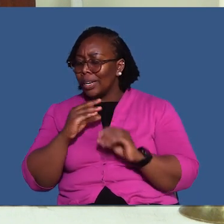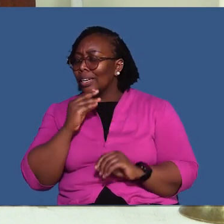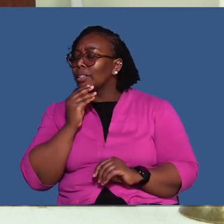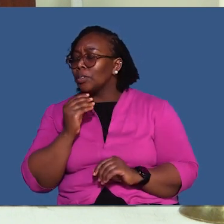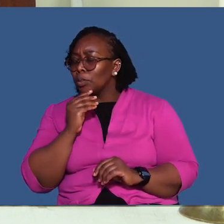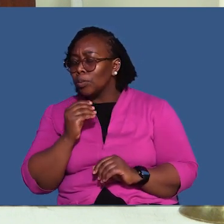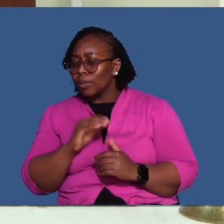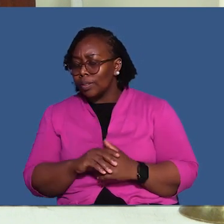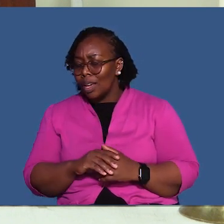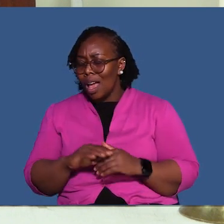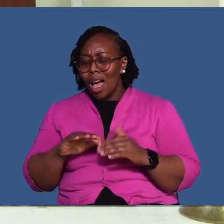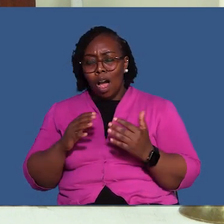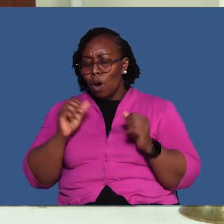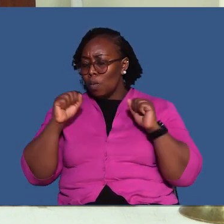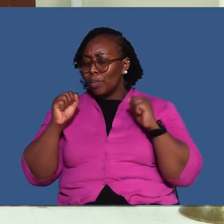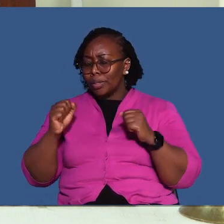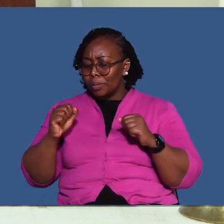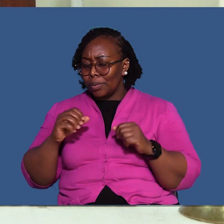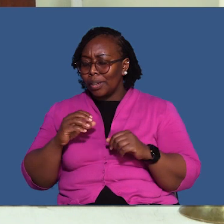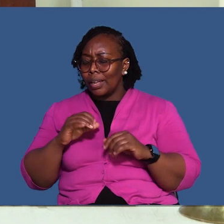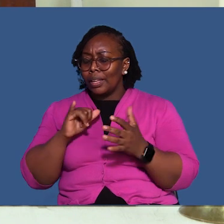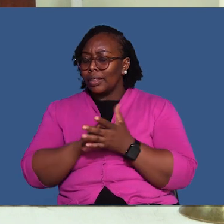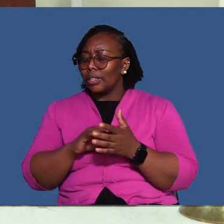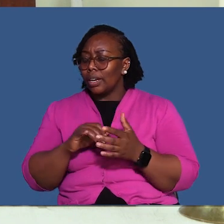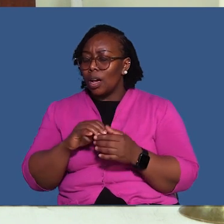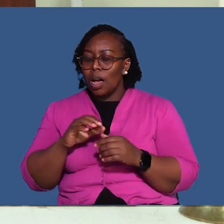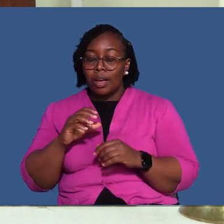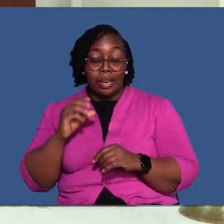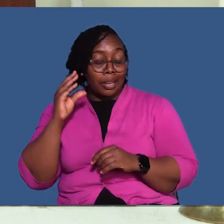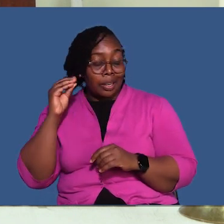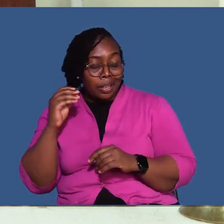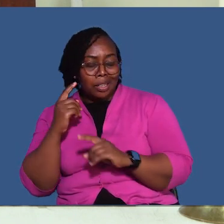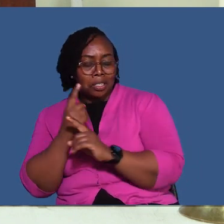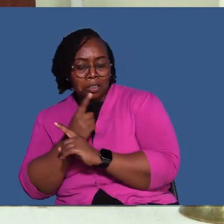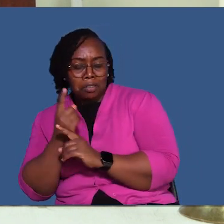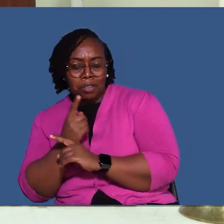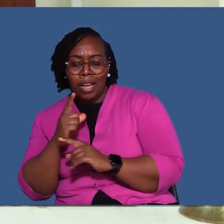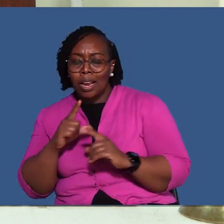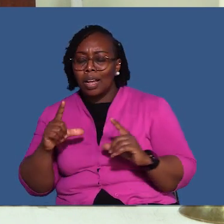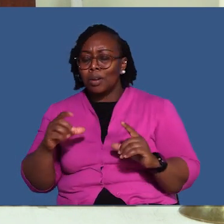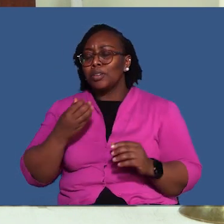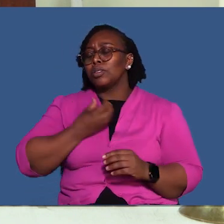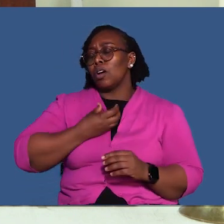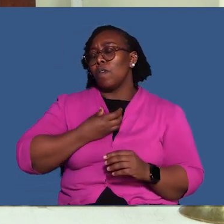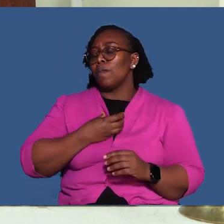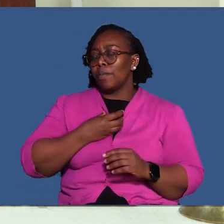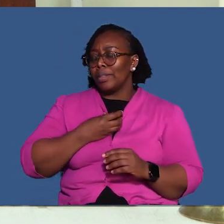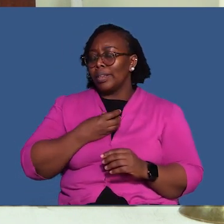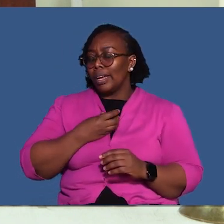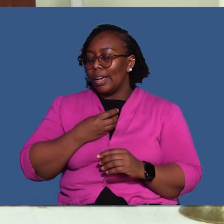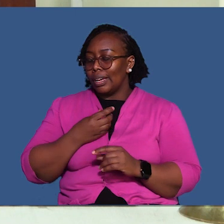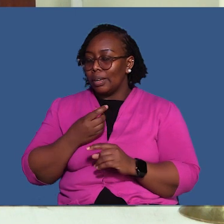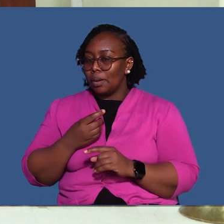that each of us hears them in his own native language? Parthians, Medes,